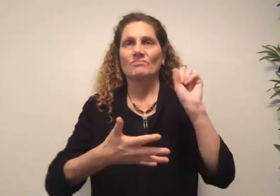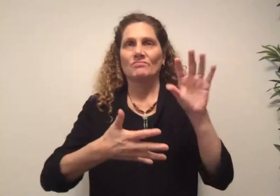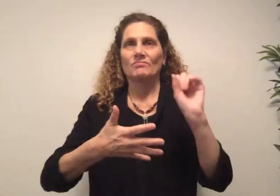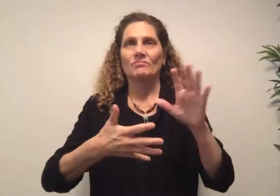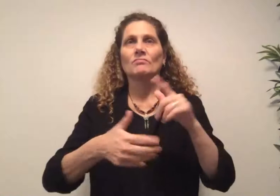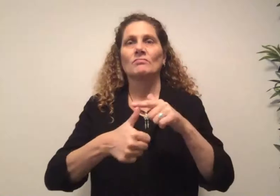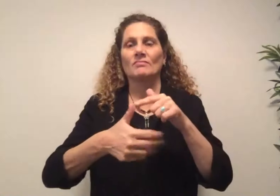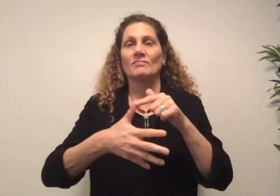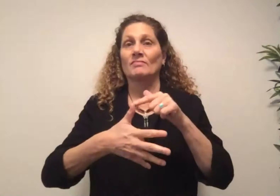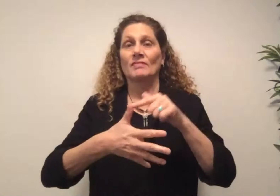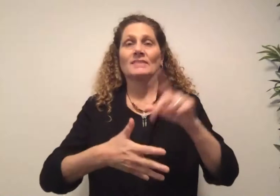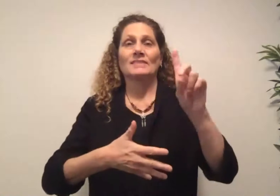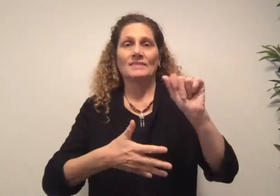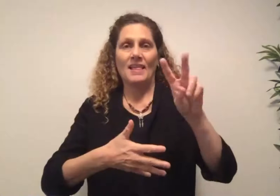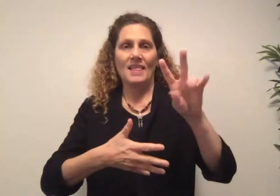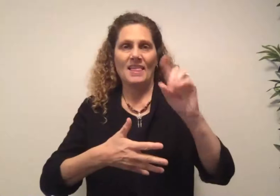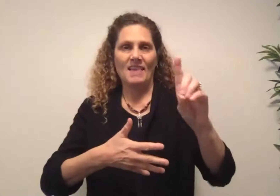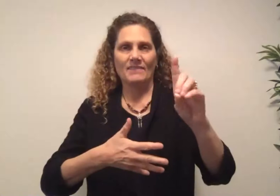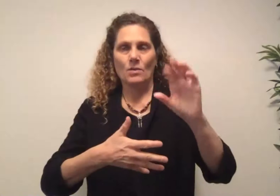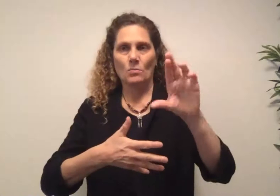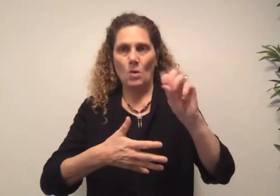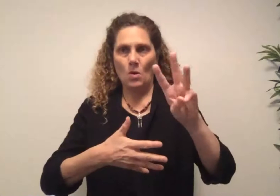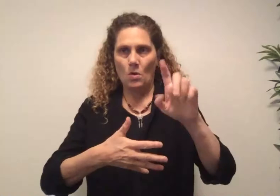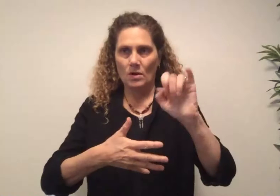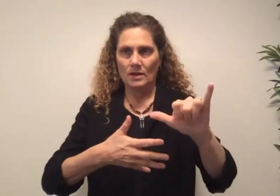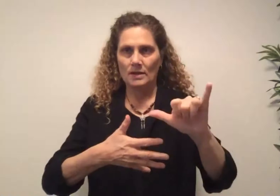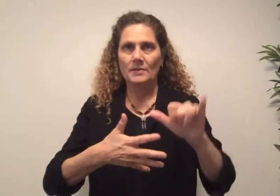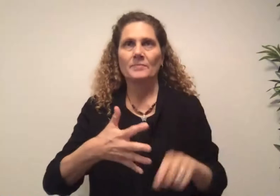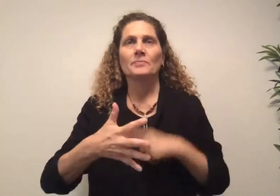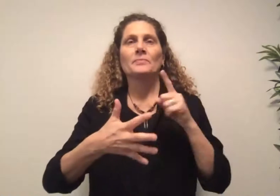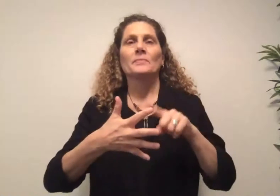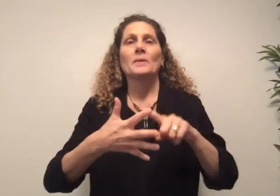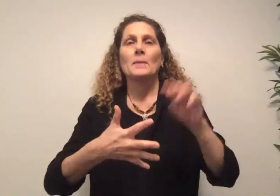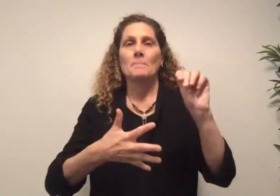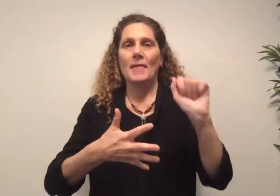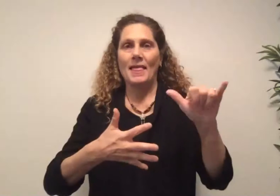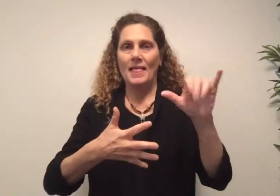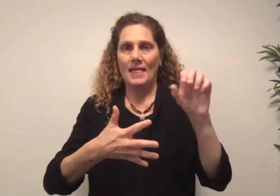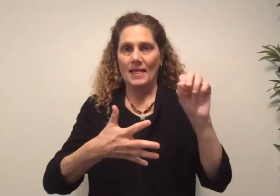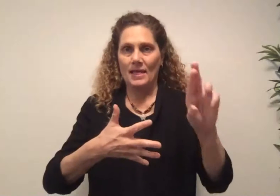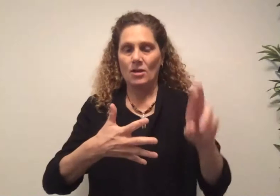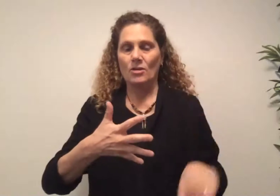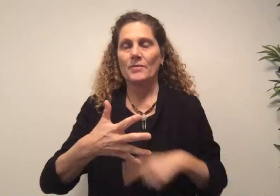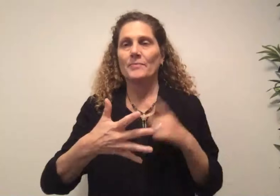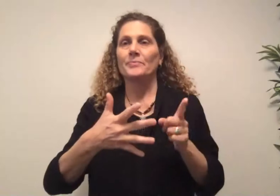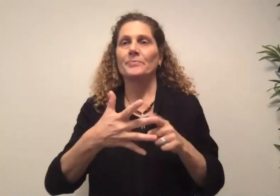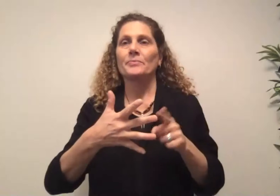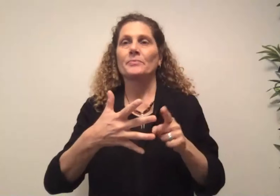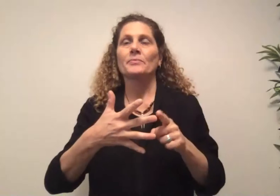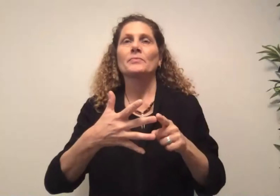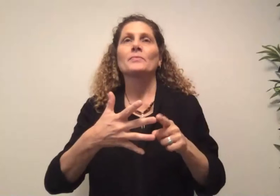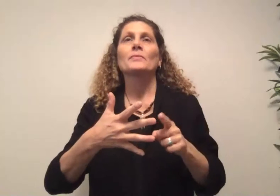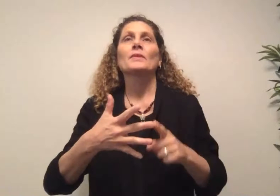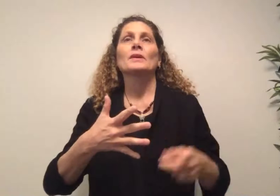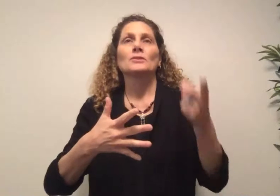Mayor Tom Barrett, Dr. Ben Weston, Associate Professor at the Medical College of Wisconsin and Director of Medical Services for the Milwaukee